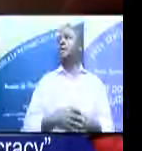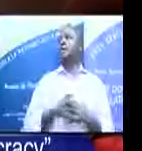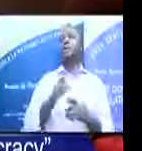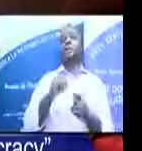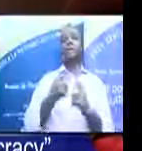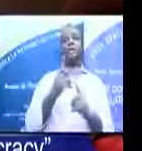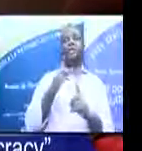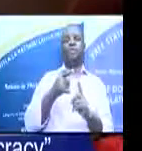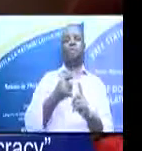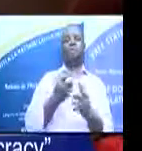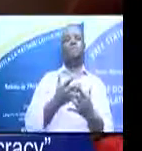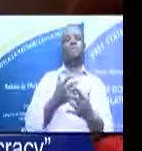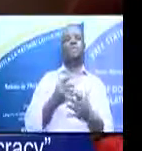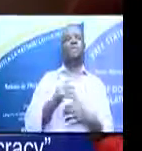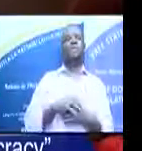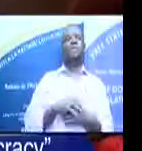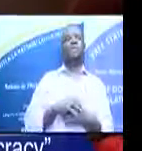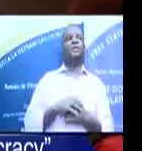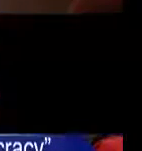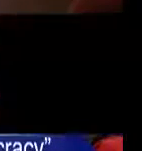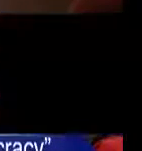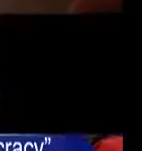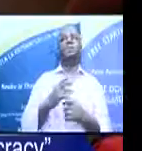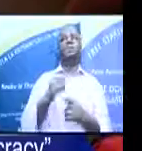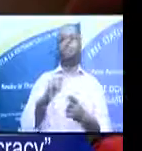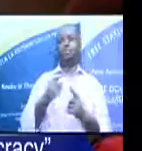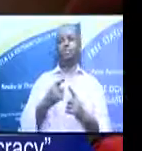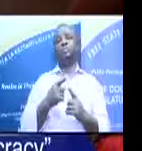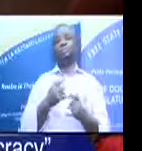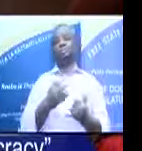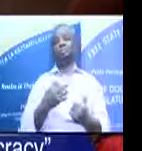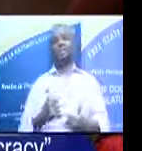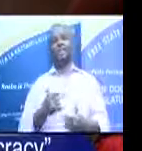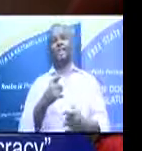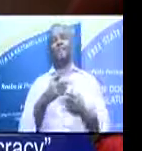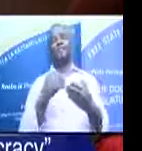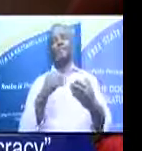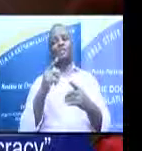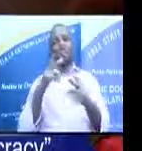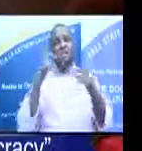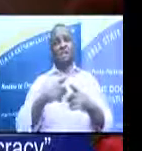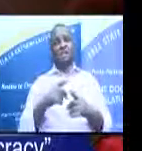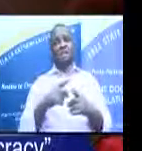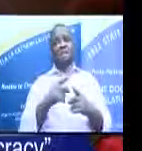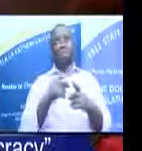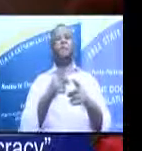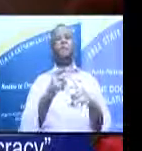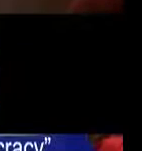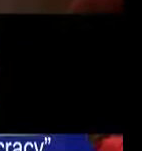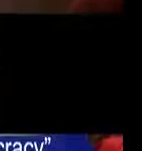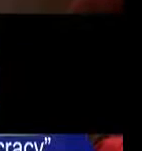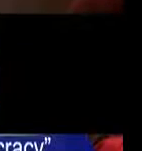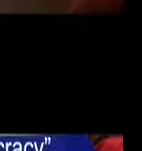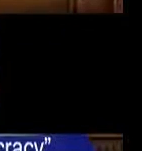table. And the point of order is as this. In conjunction with your previous rulings in the previous sitting.